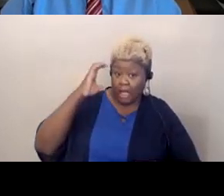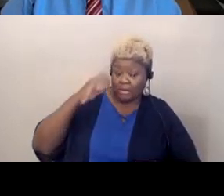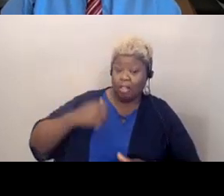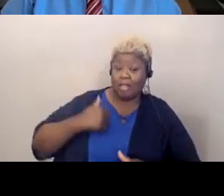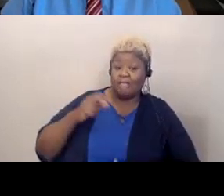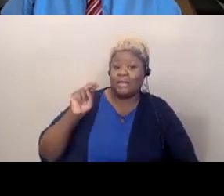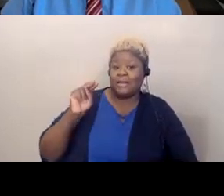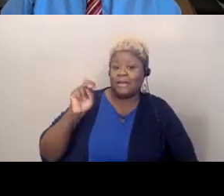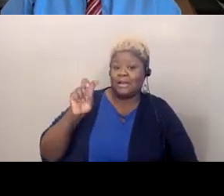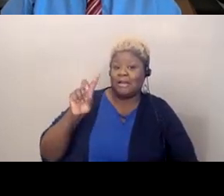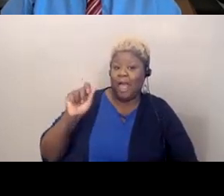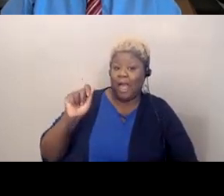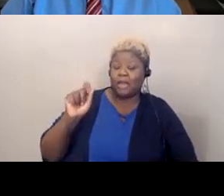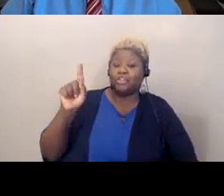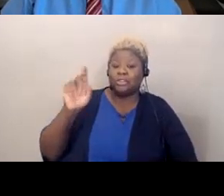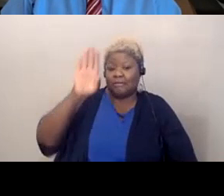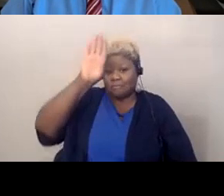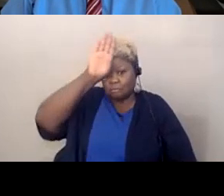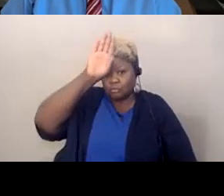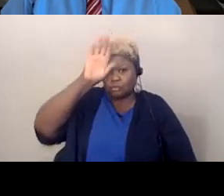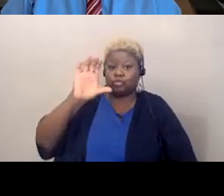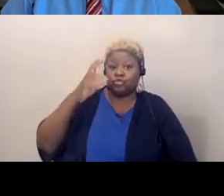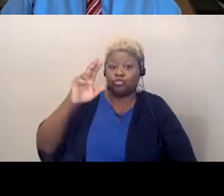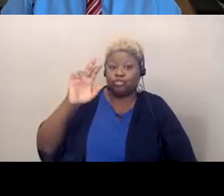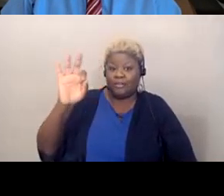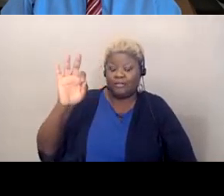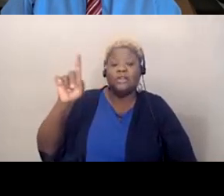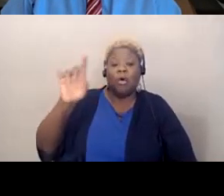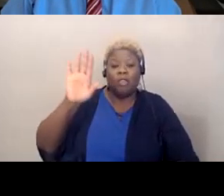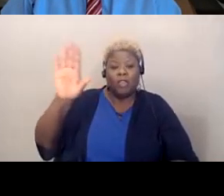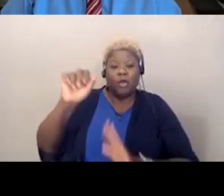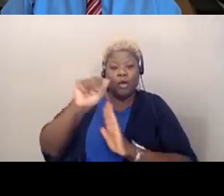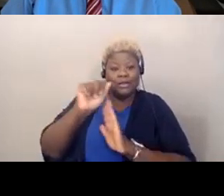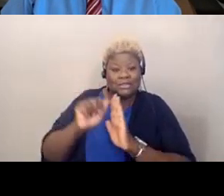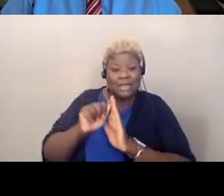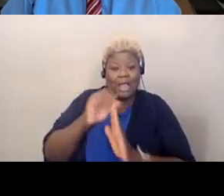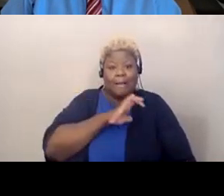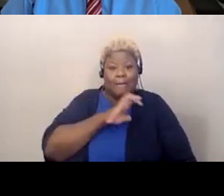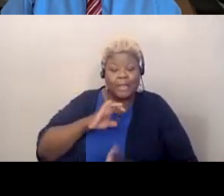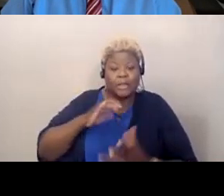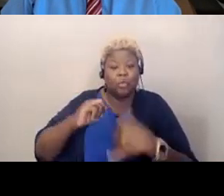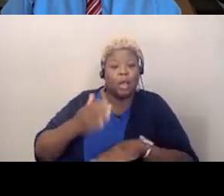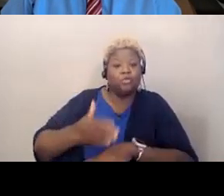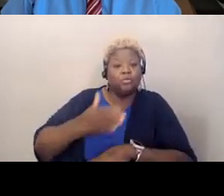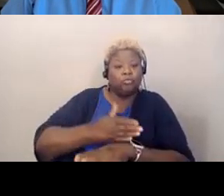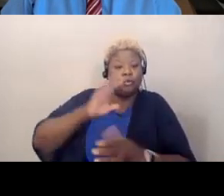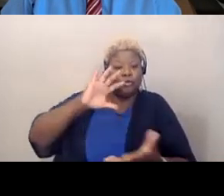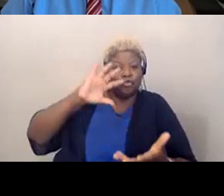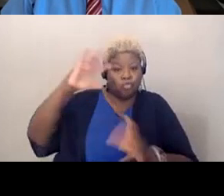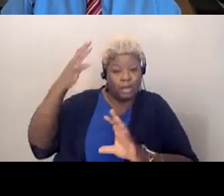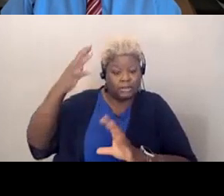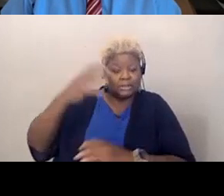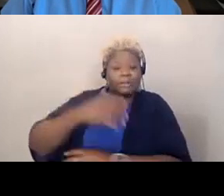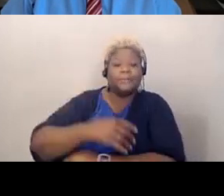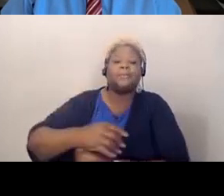She's a fire chief, and she serves on their state committee trying to improve crisis. And